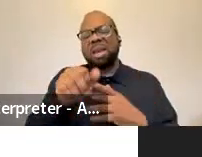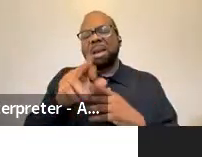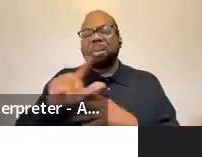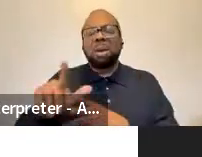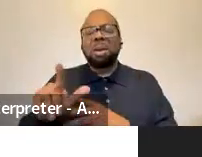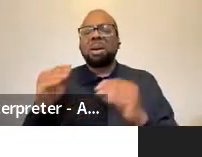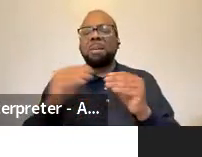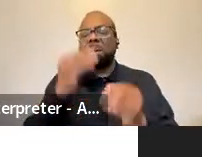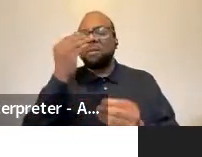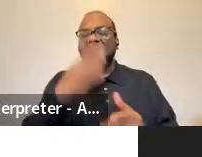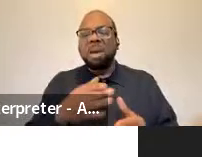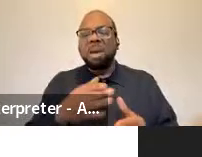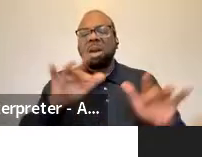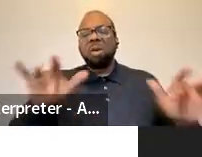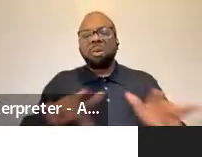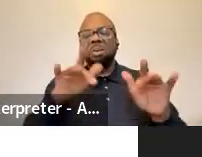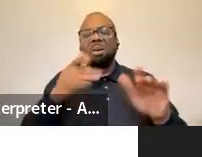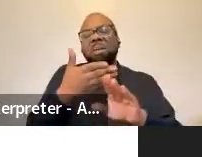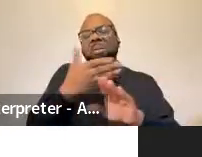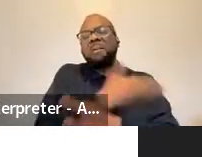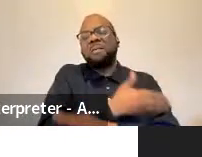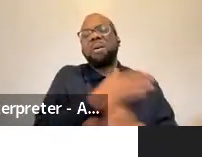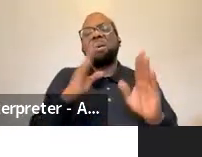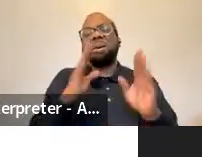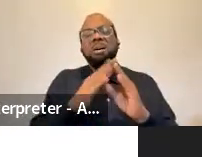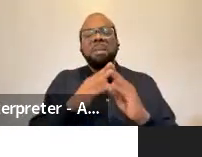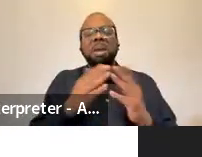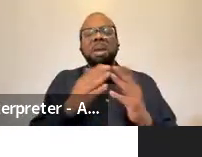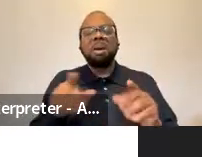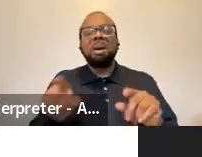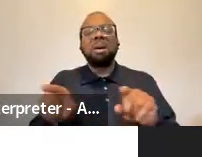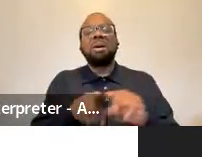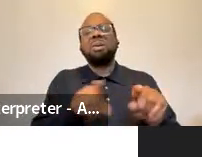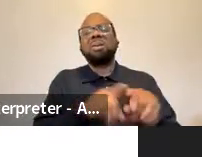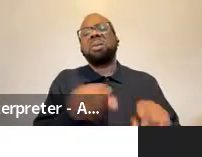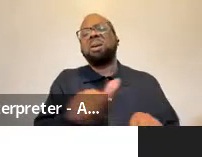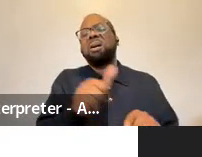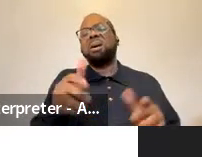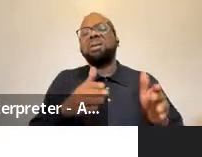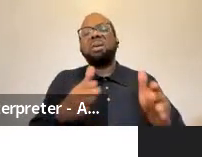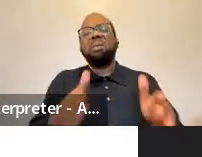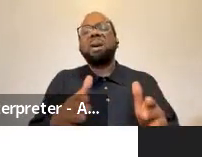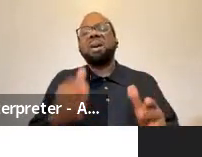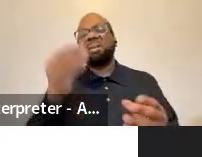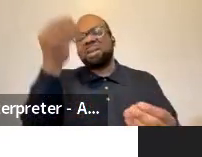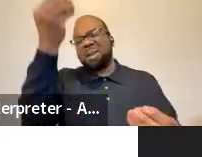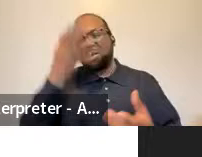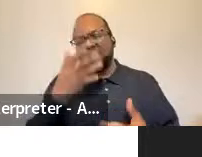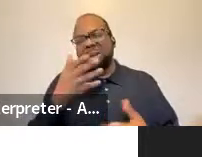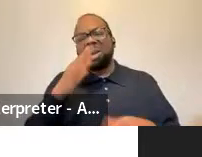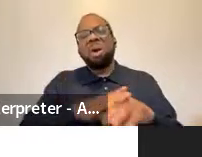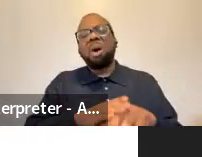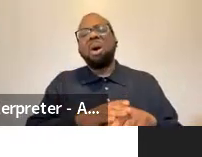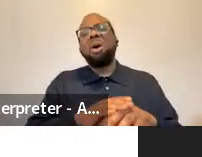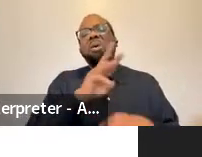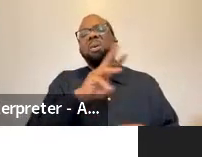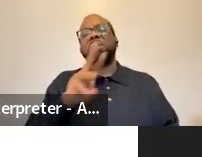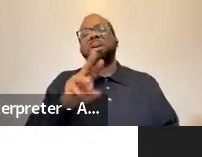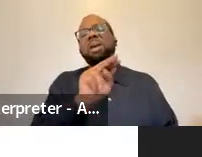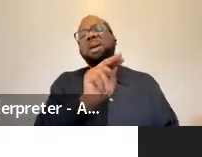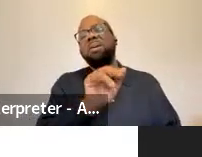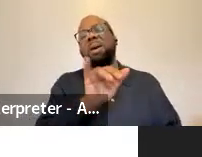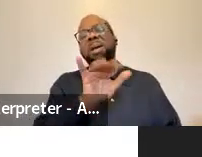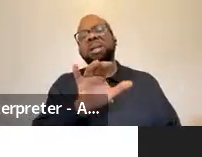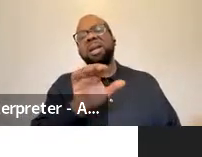including recordings of previous info sessions as well as other ways to stay informed on our website nyc.gov slash